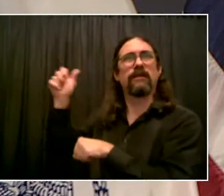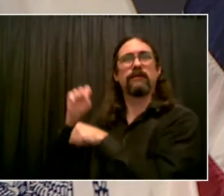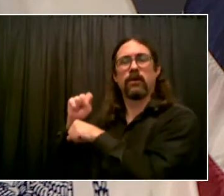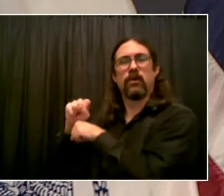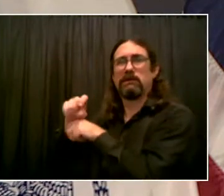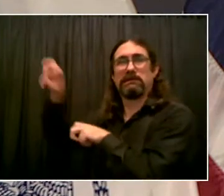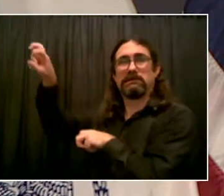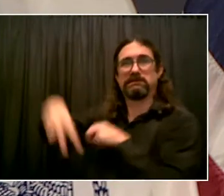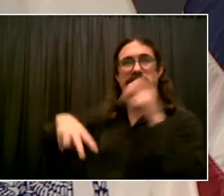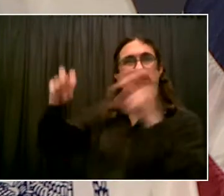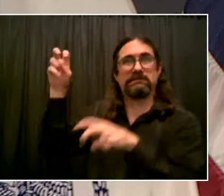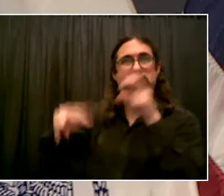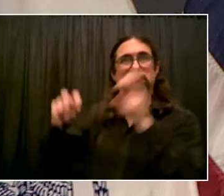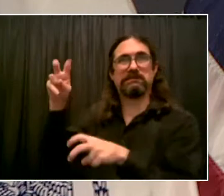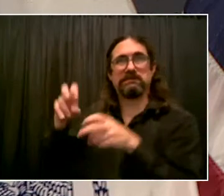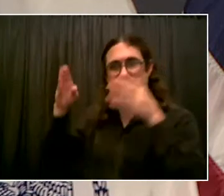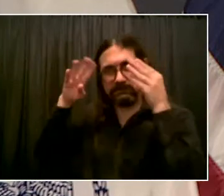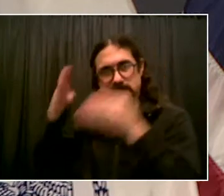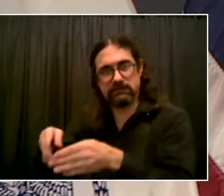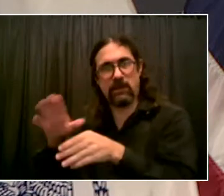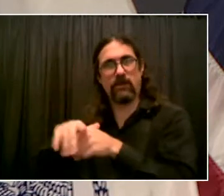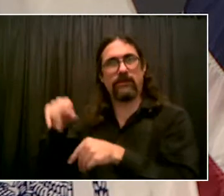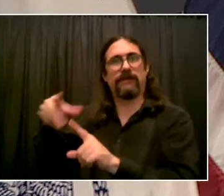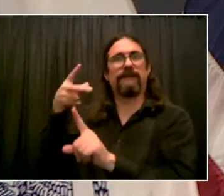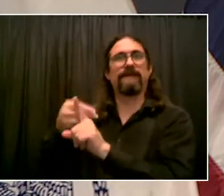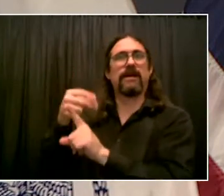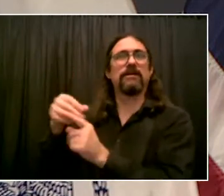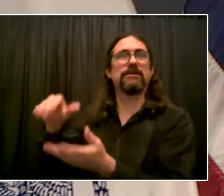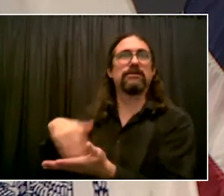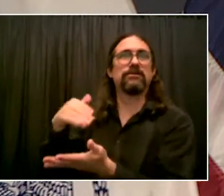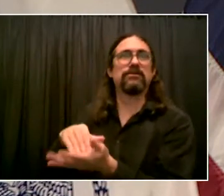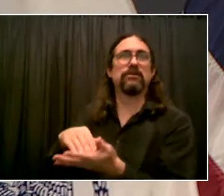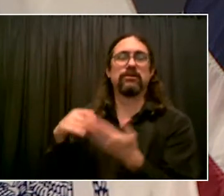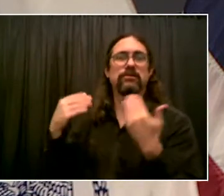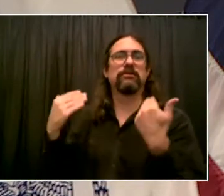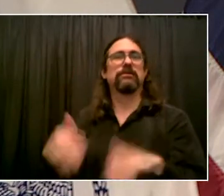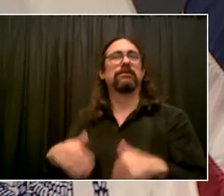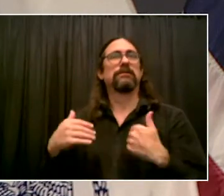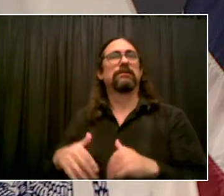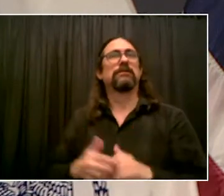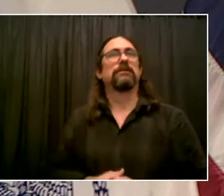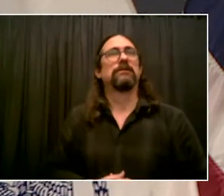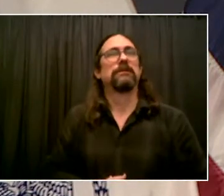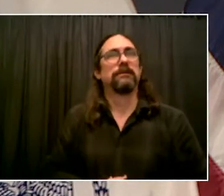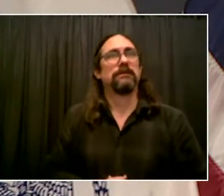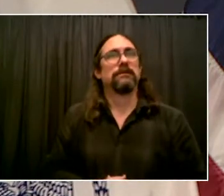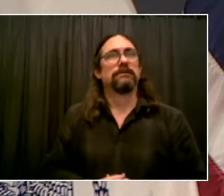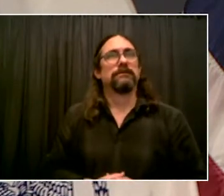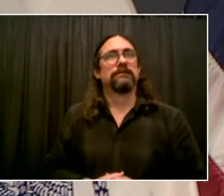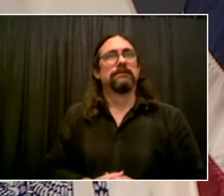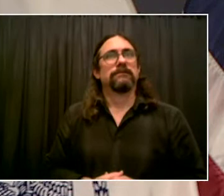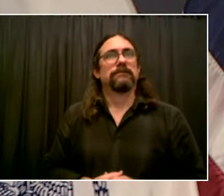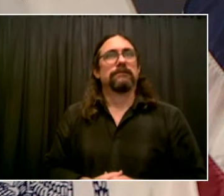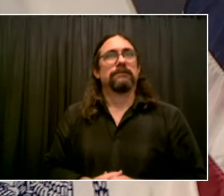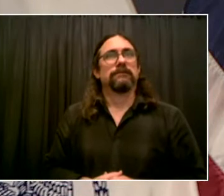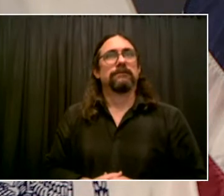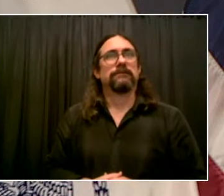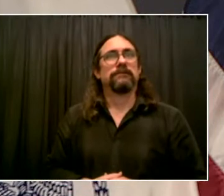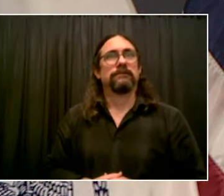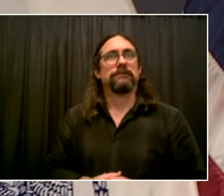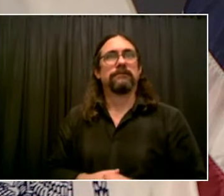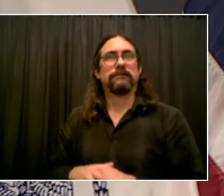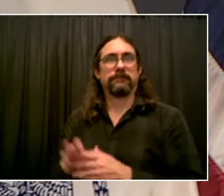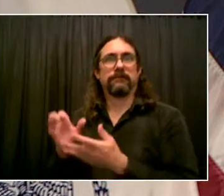They created something from scratch. They are the folks who get so much of credit for the high vaccination rates in the city, for the Key to NYC, the